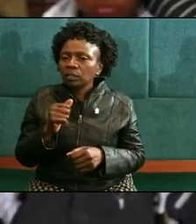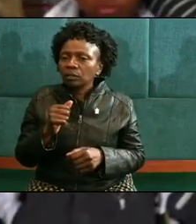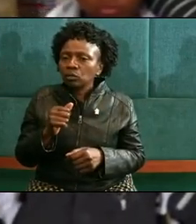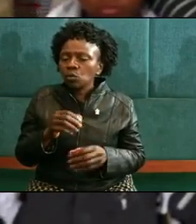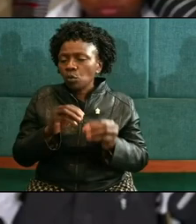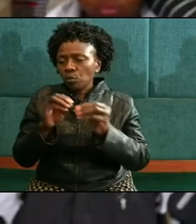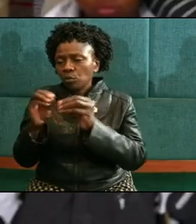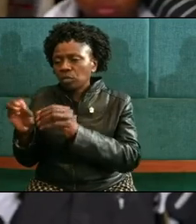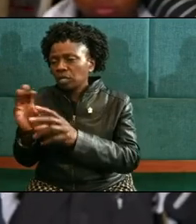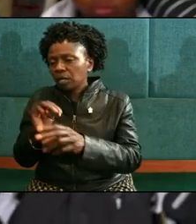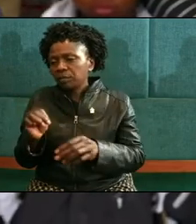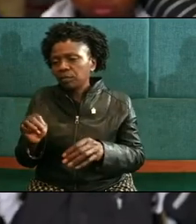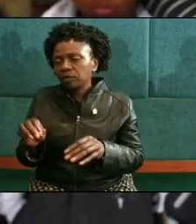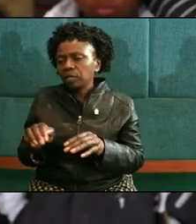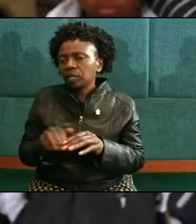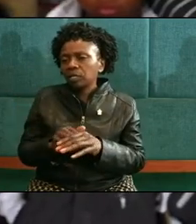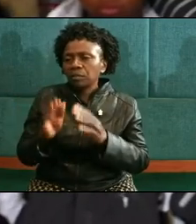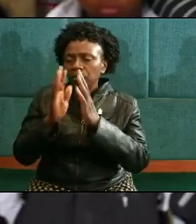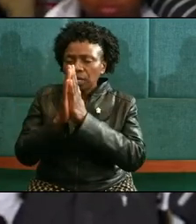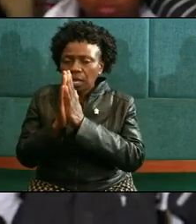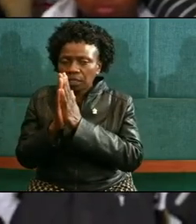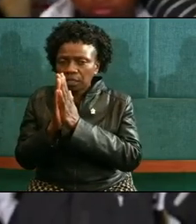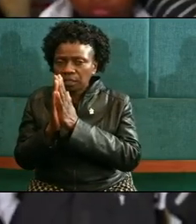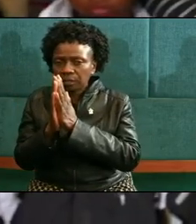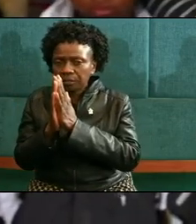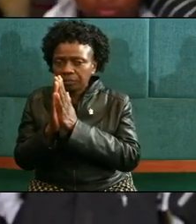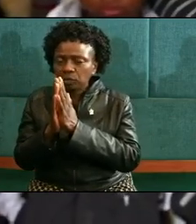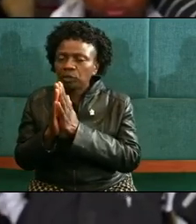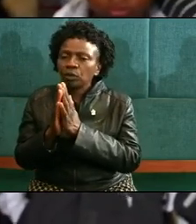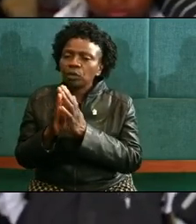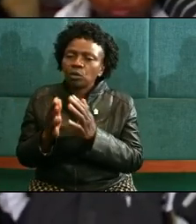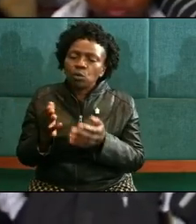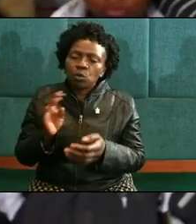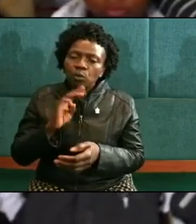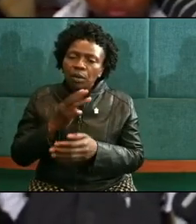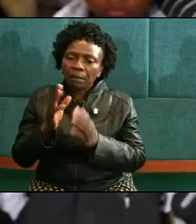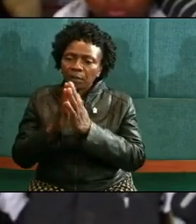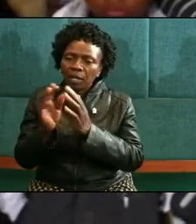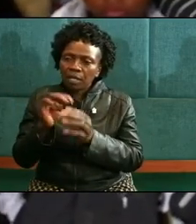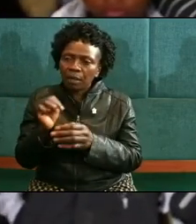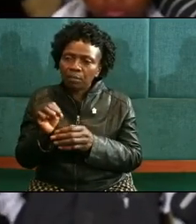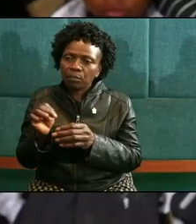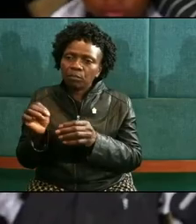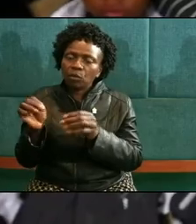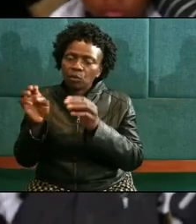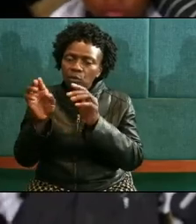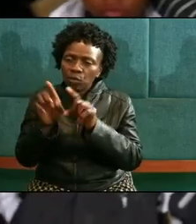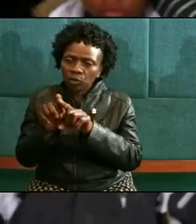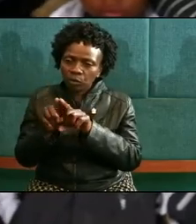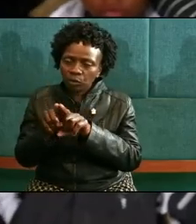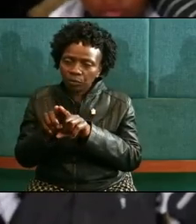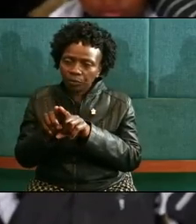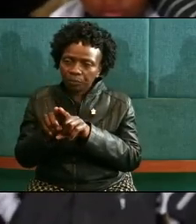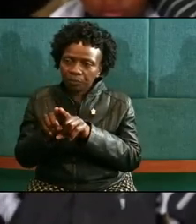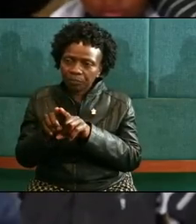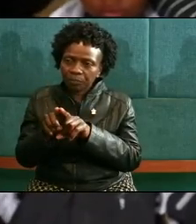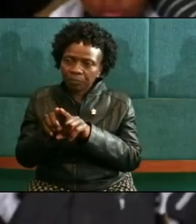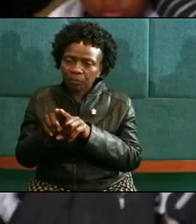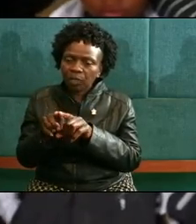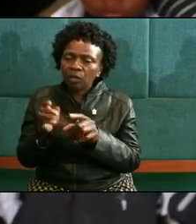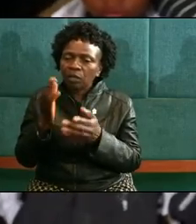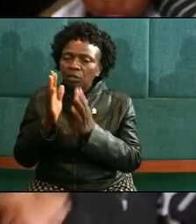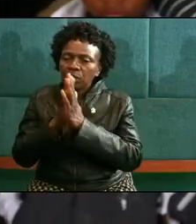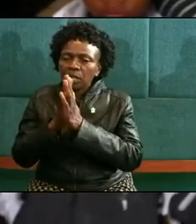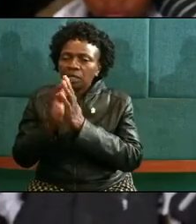come up. I'm going to pray for them also, because I want to let you know the devil is going to try his best, but in the name of